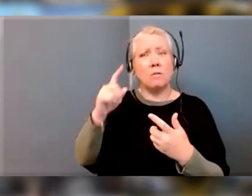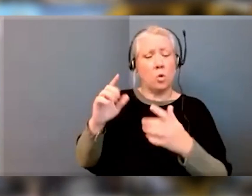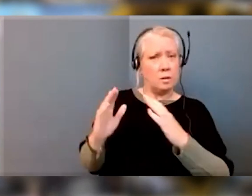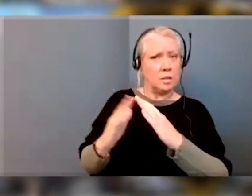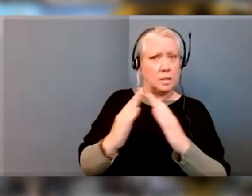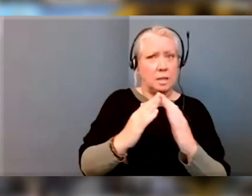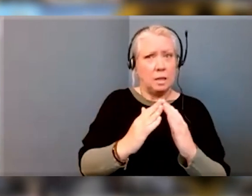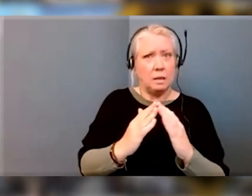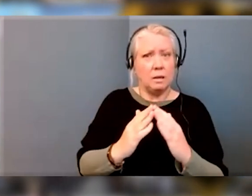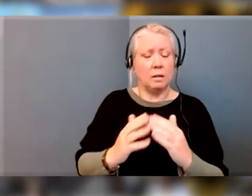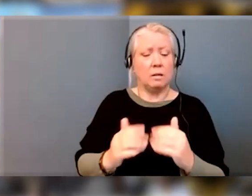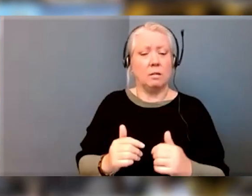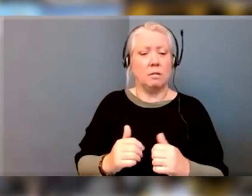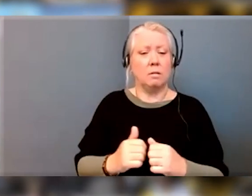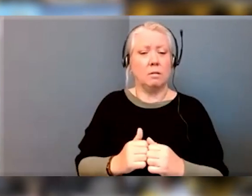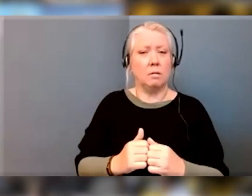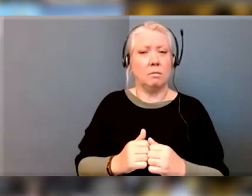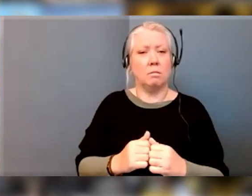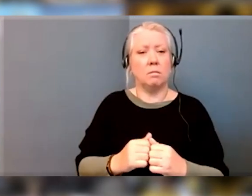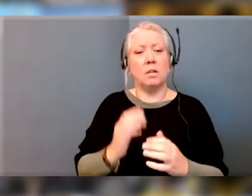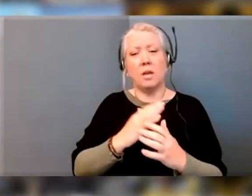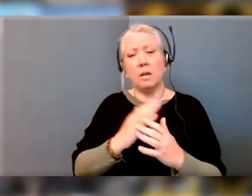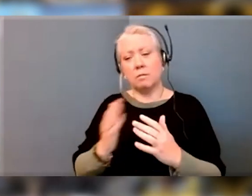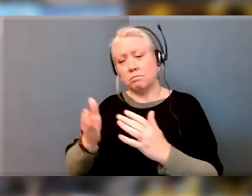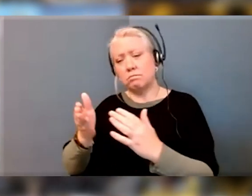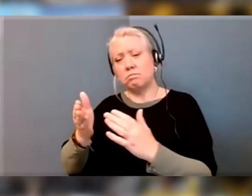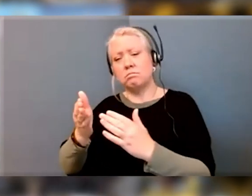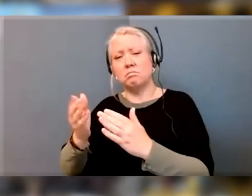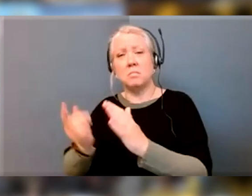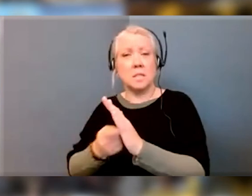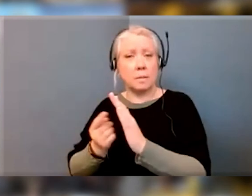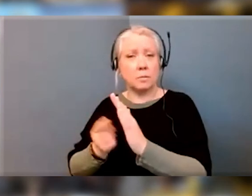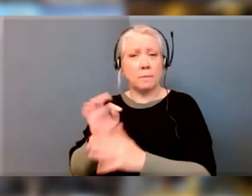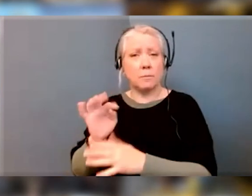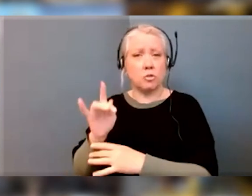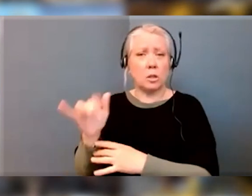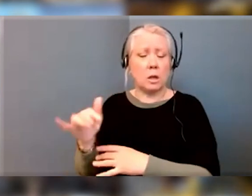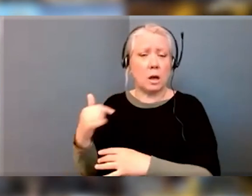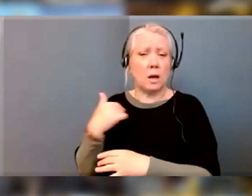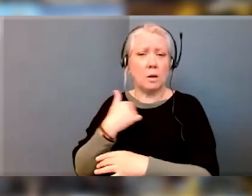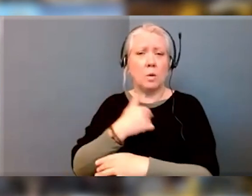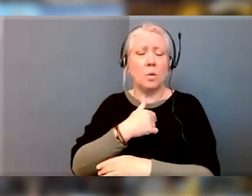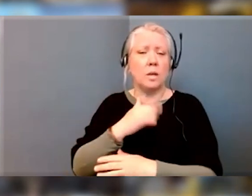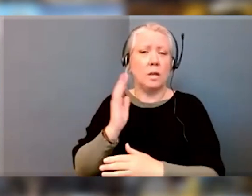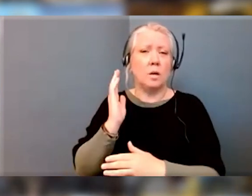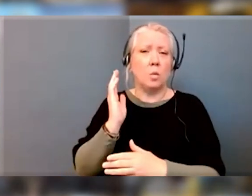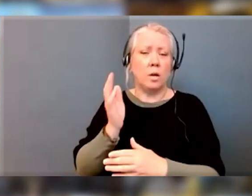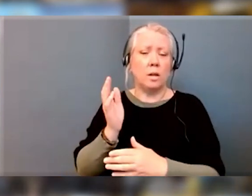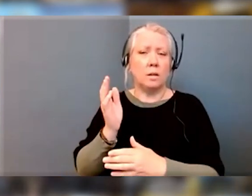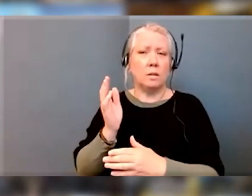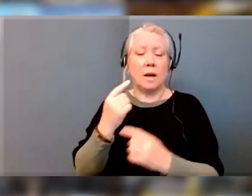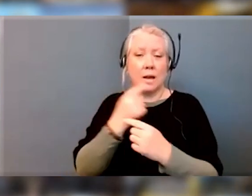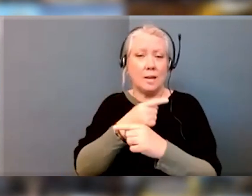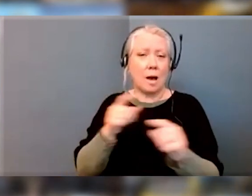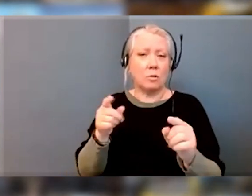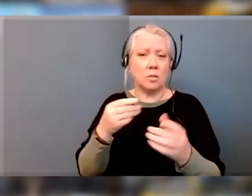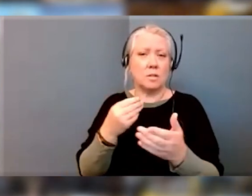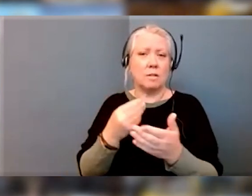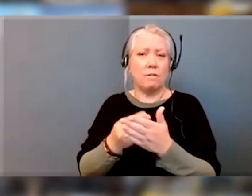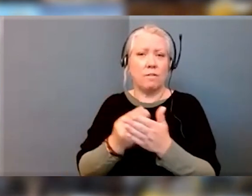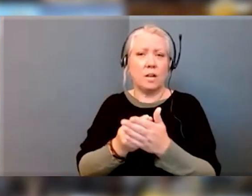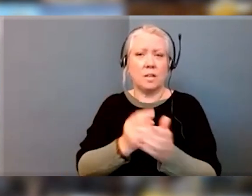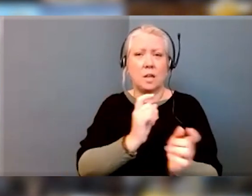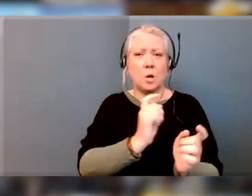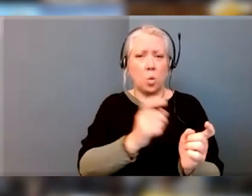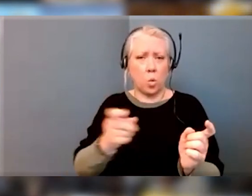that, sometime in July, we'd like to have the funding awards announced. And then